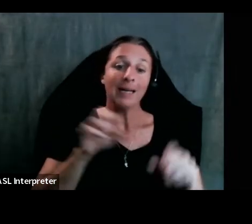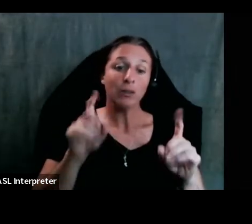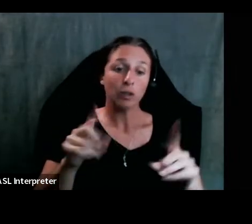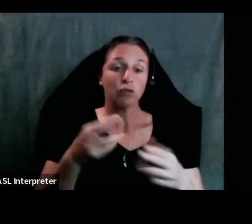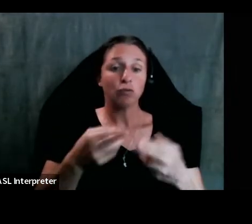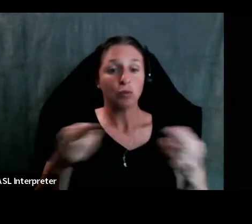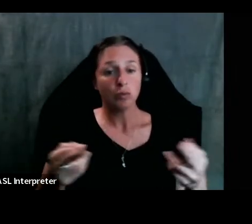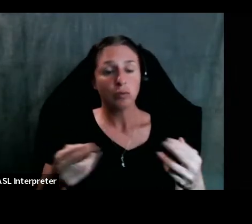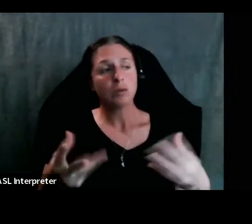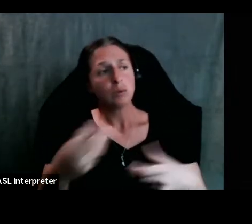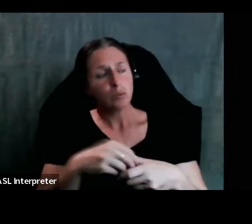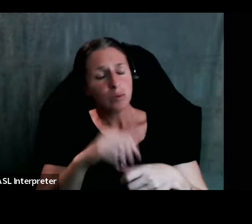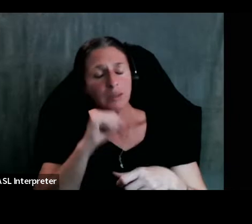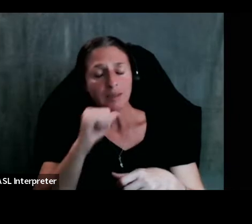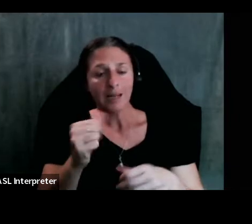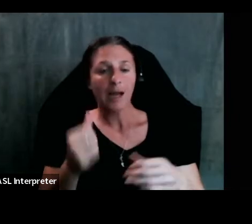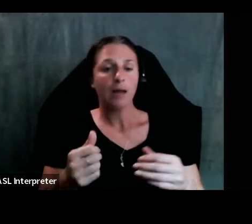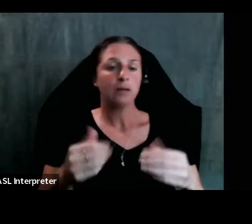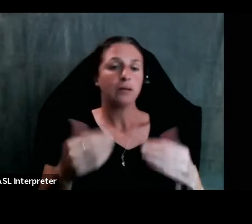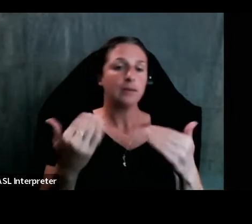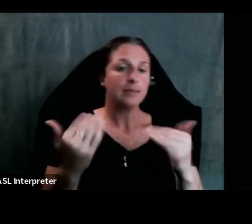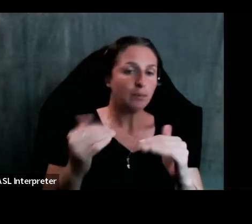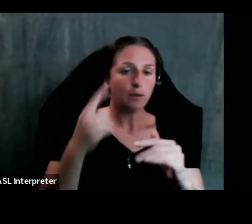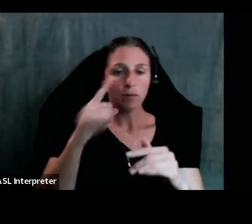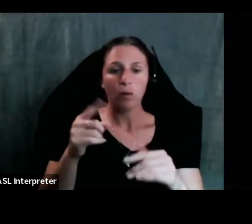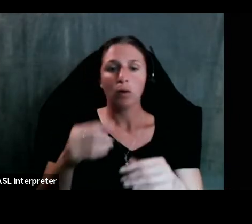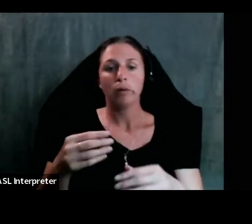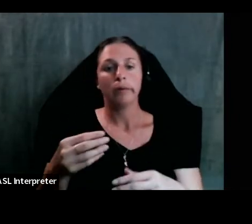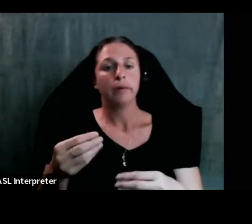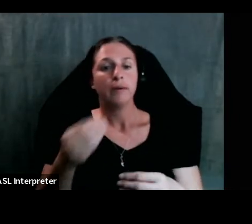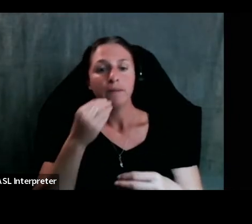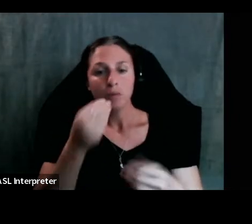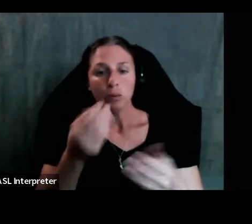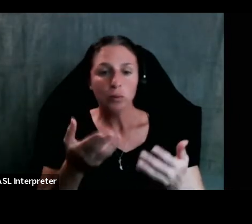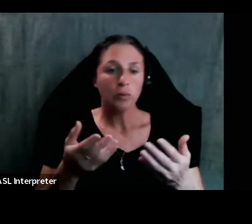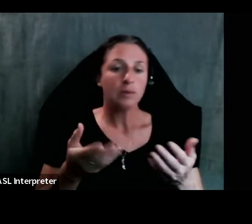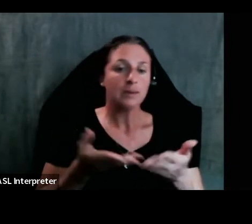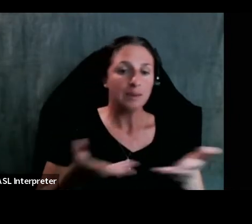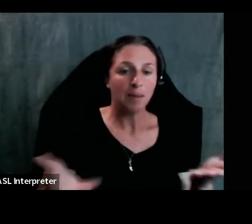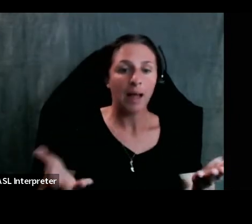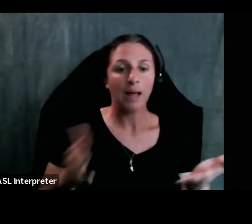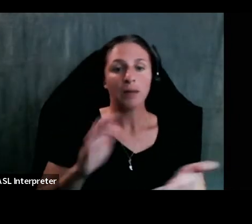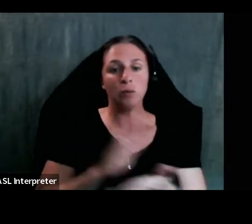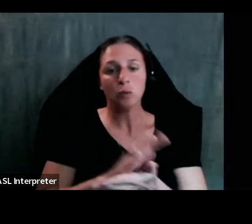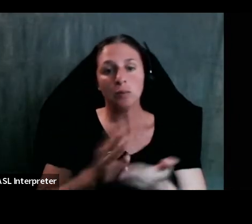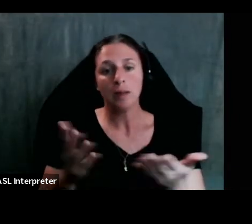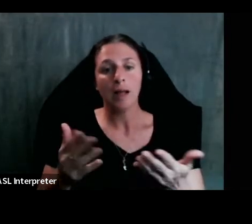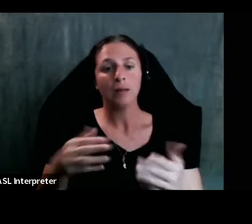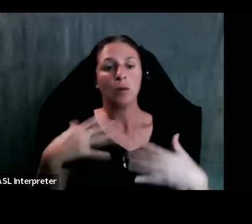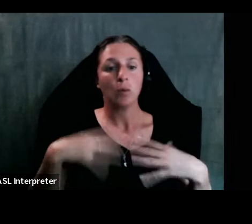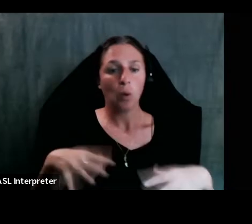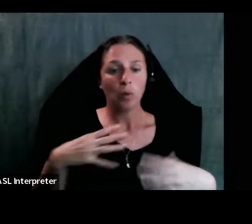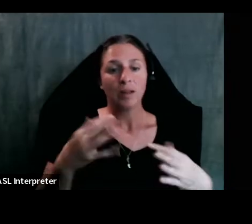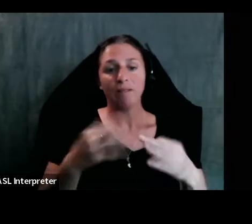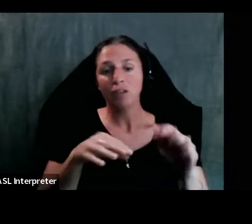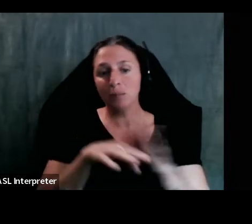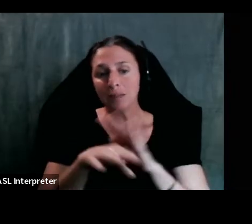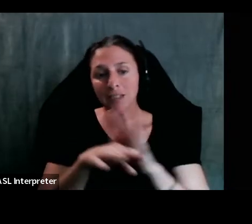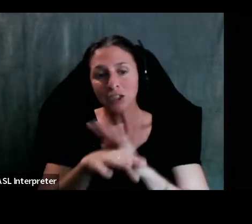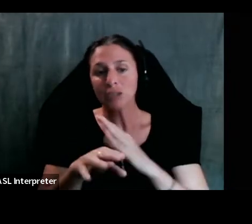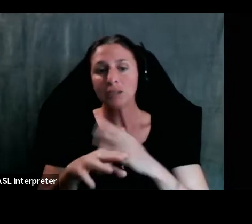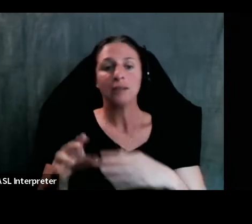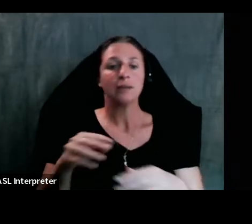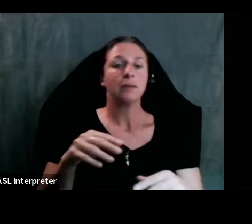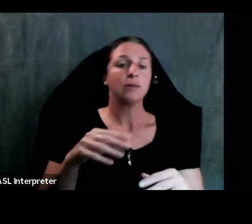school supplies, food, clothing, bus passes, free admission to dances, yearbooks, and